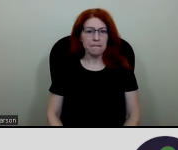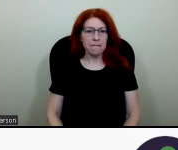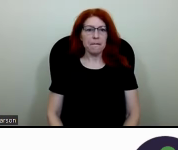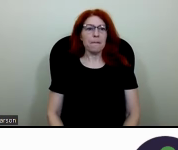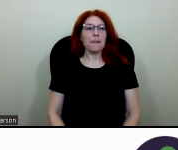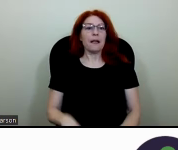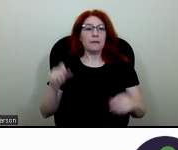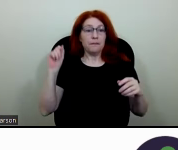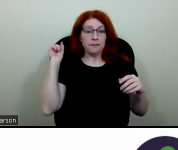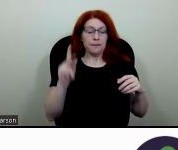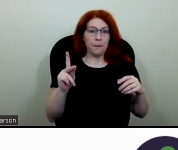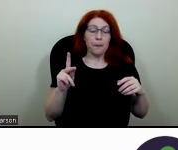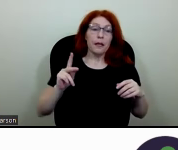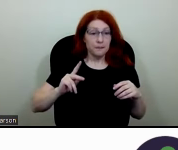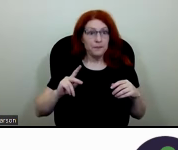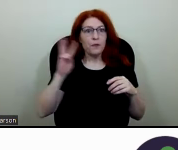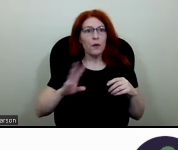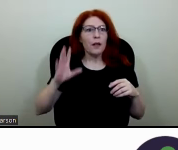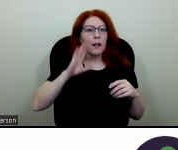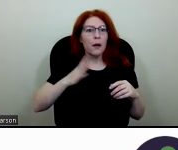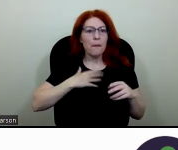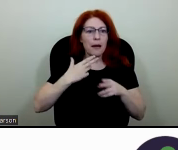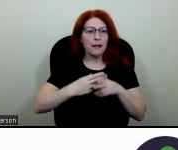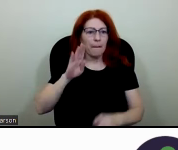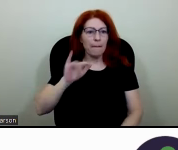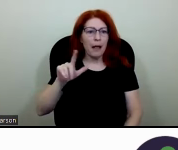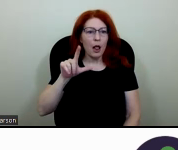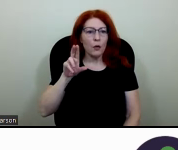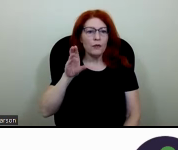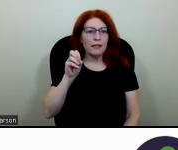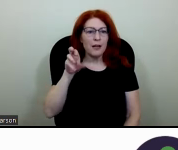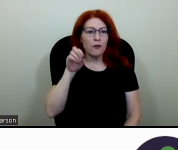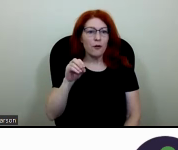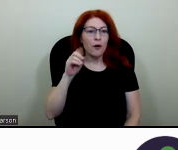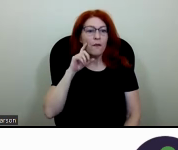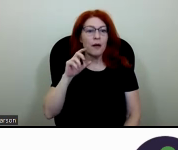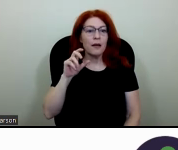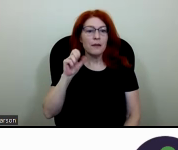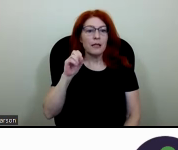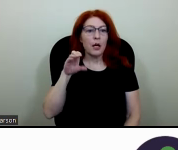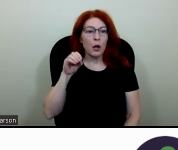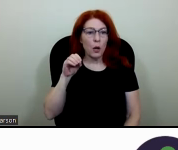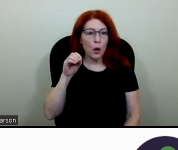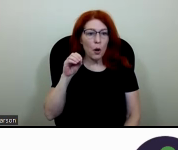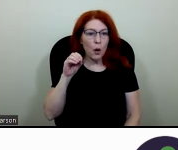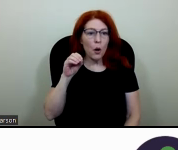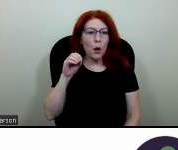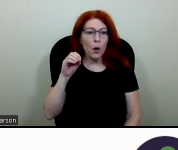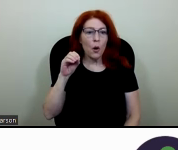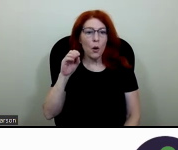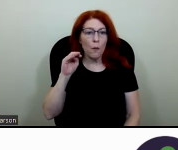All righty. Well, hello, my name is Bill Lucero. I am from the Save Go Voter Project. I